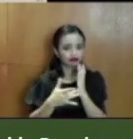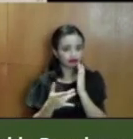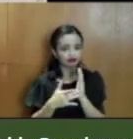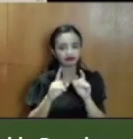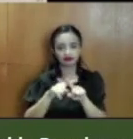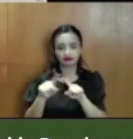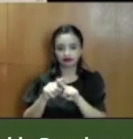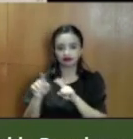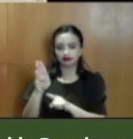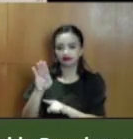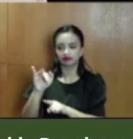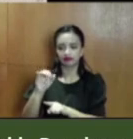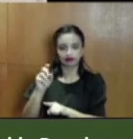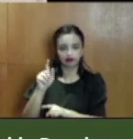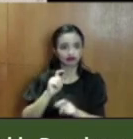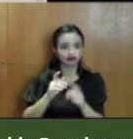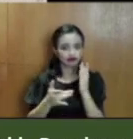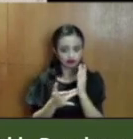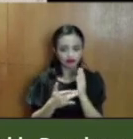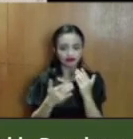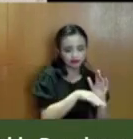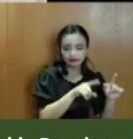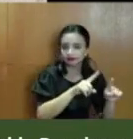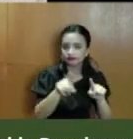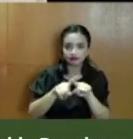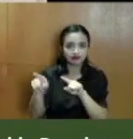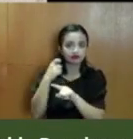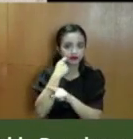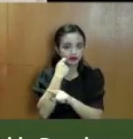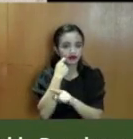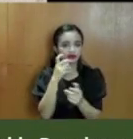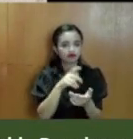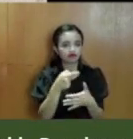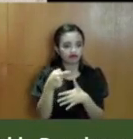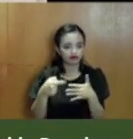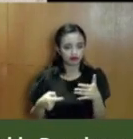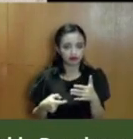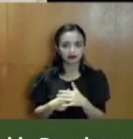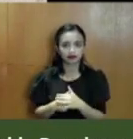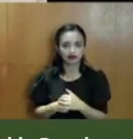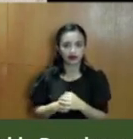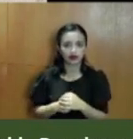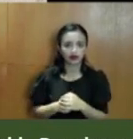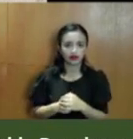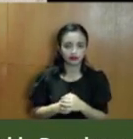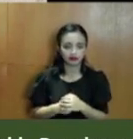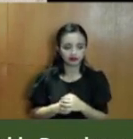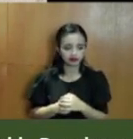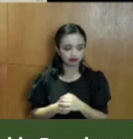is perhaps less of a recent area.